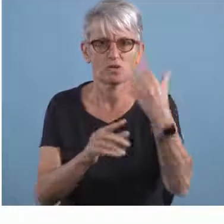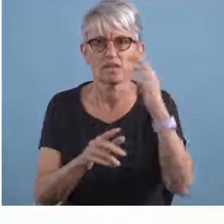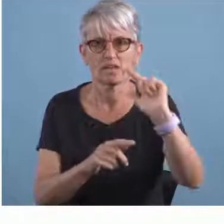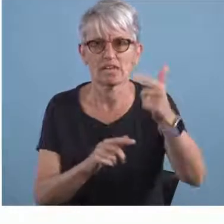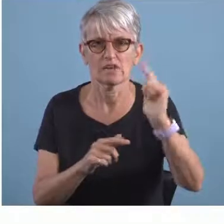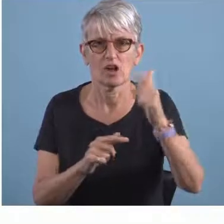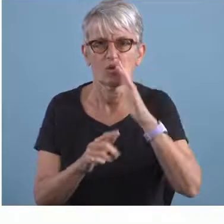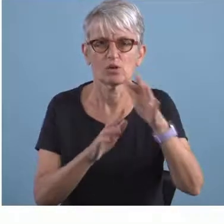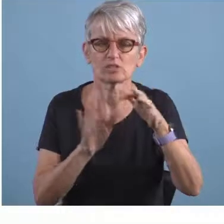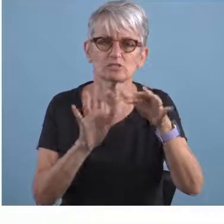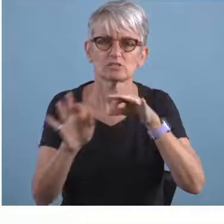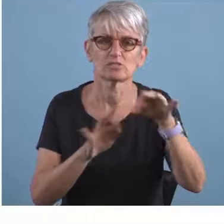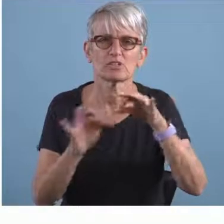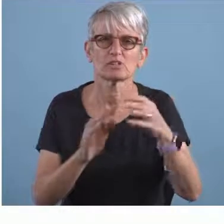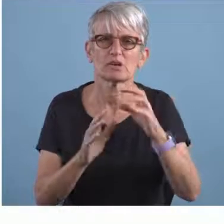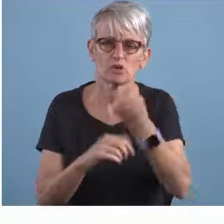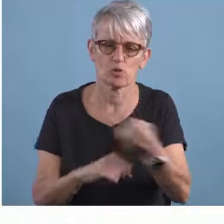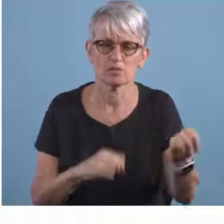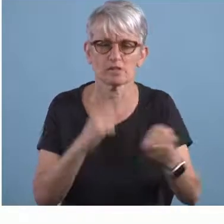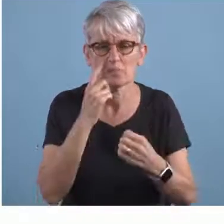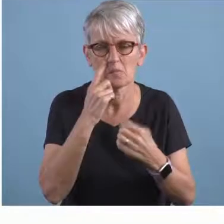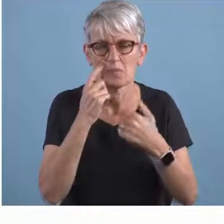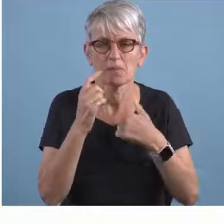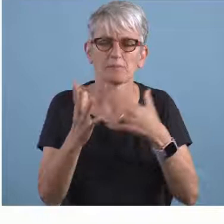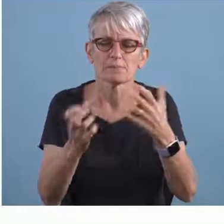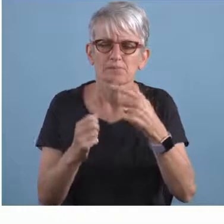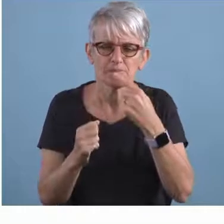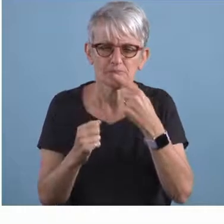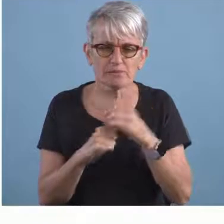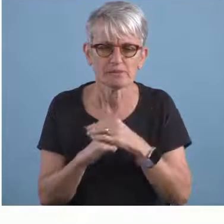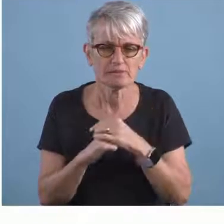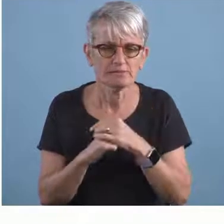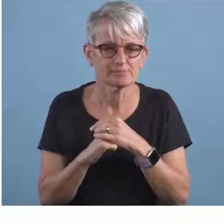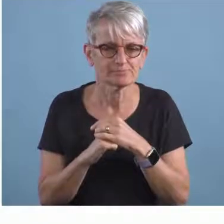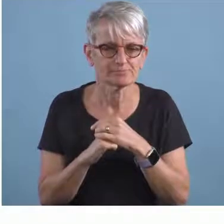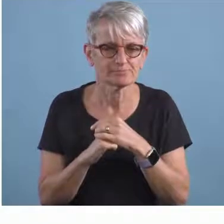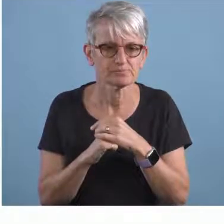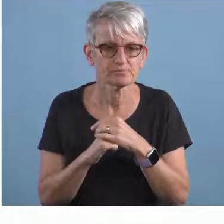get into the equipment. But let me just say this for starters.